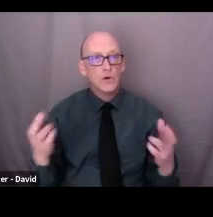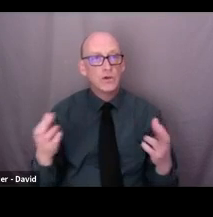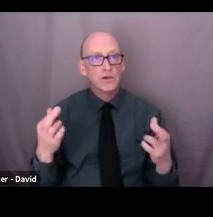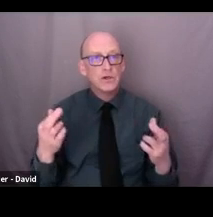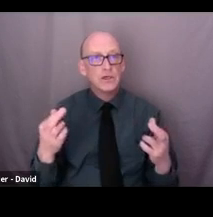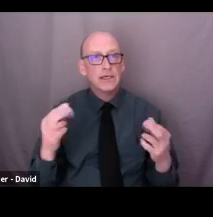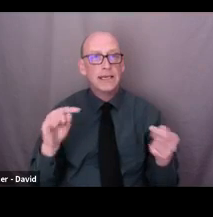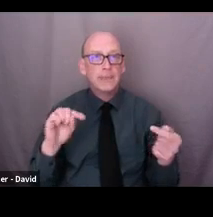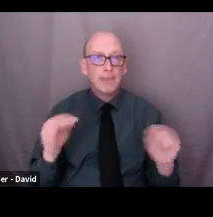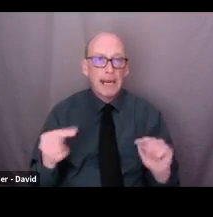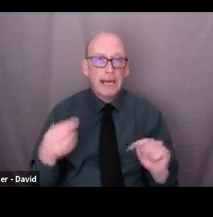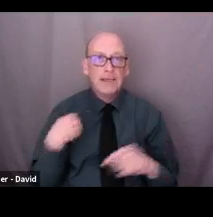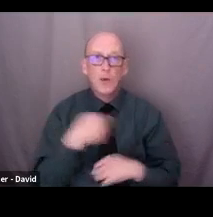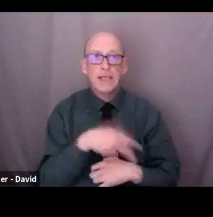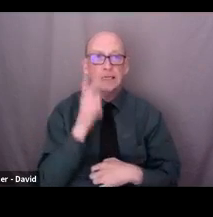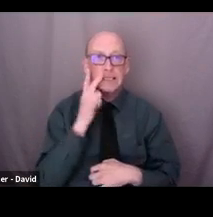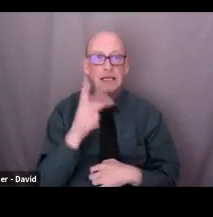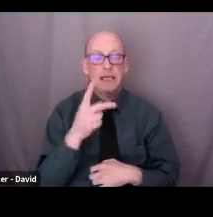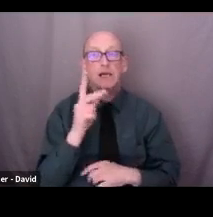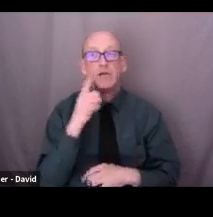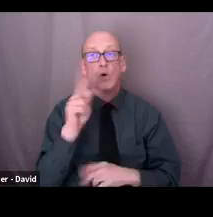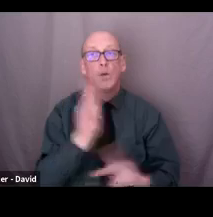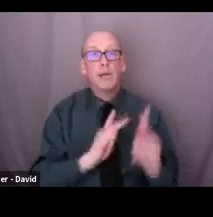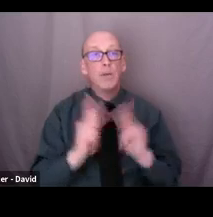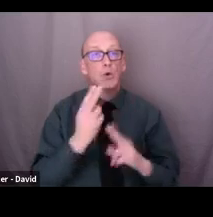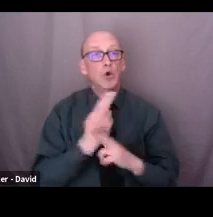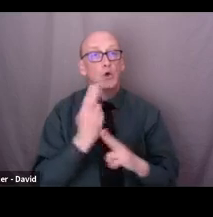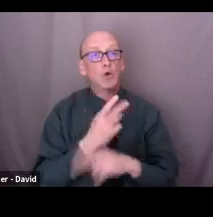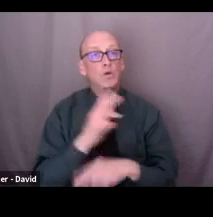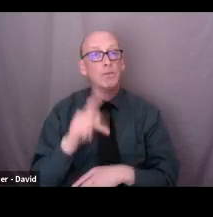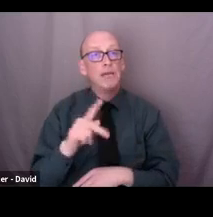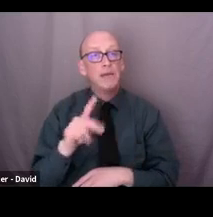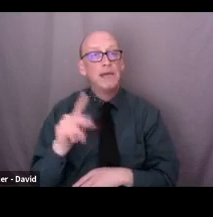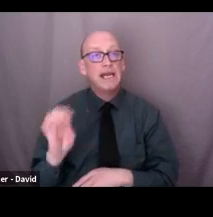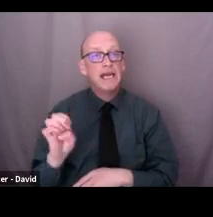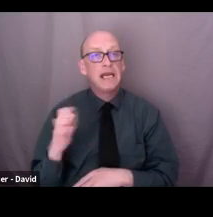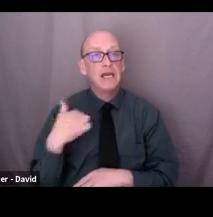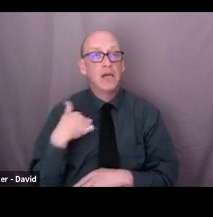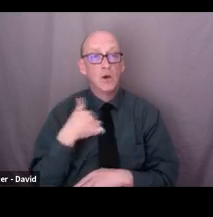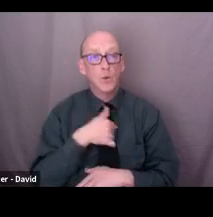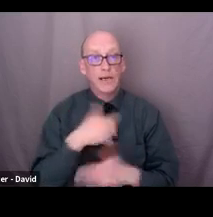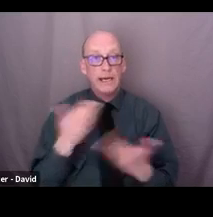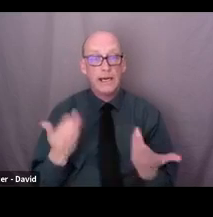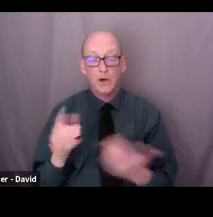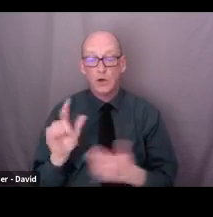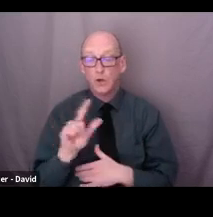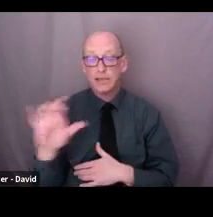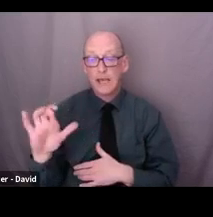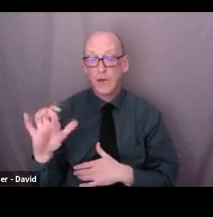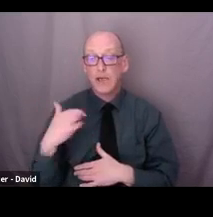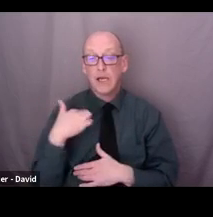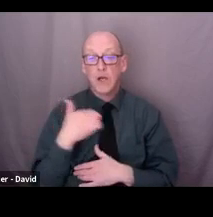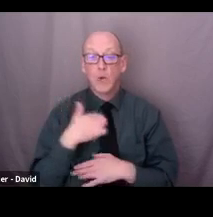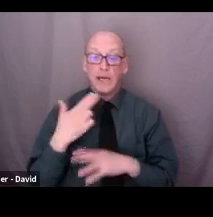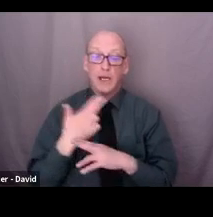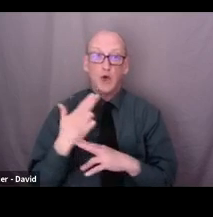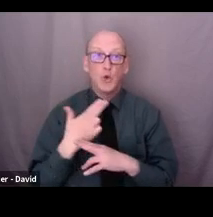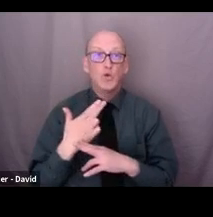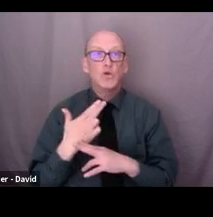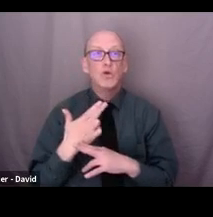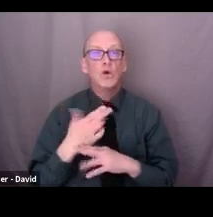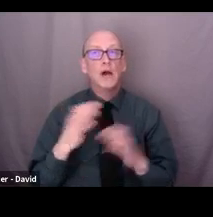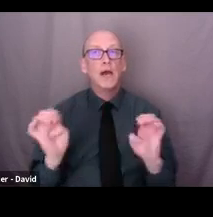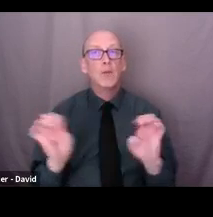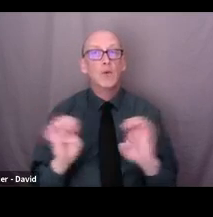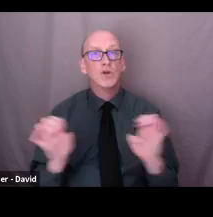online that use those PPE. We're in Lucas County again utilizing those emergency